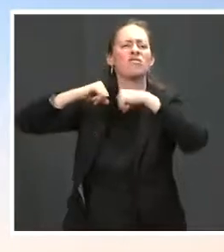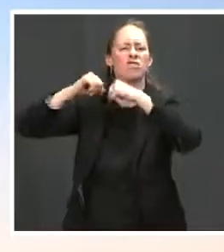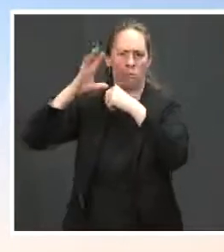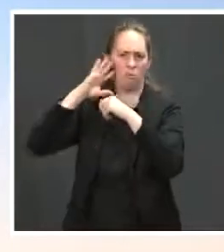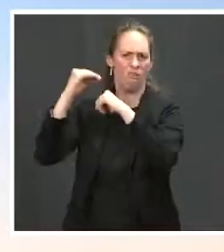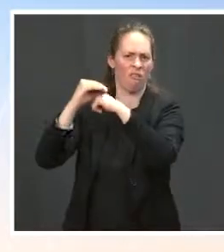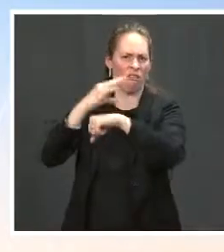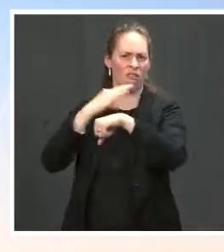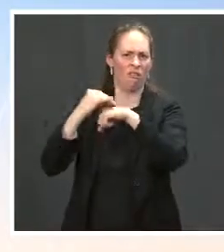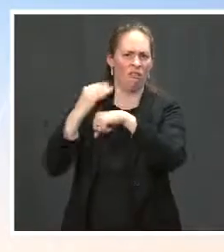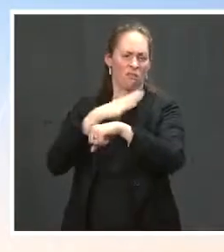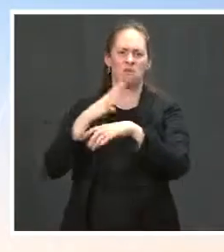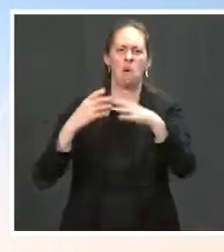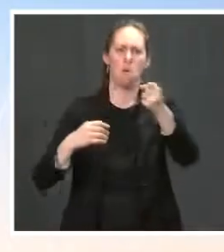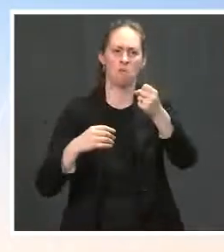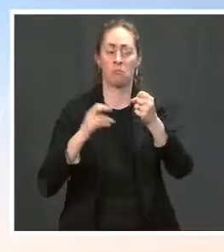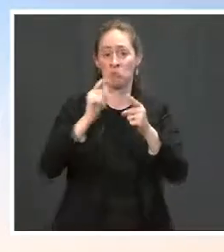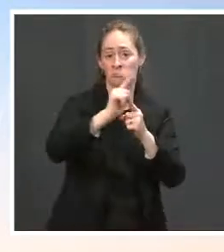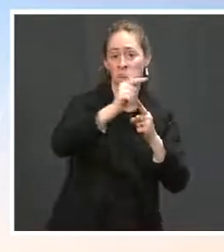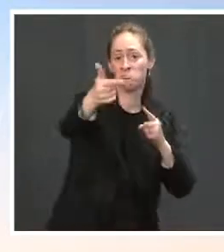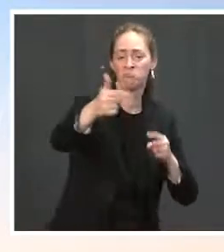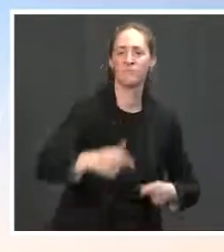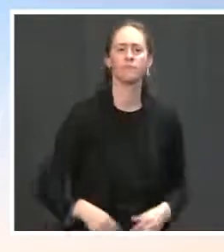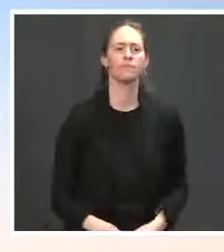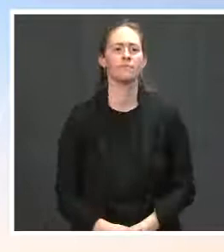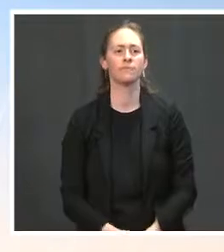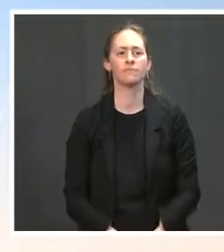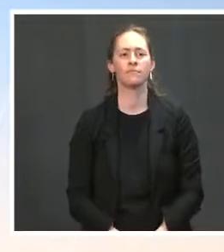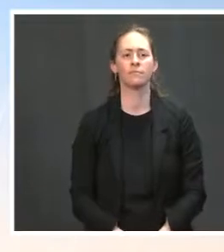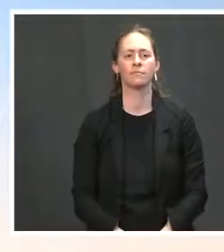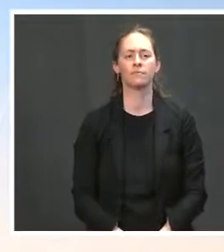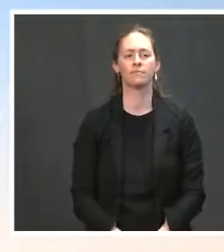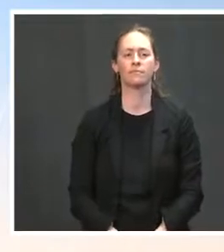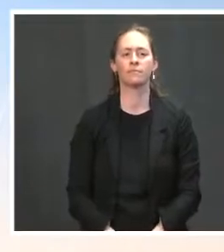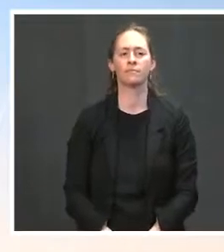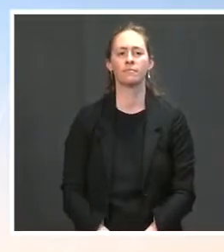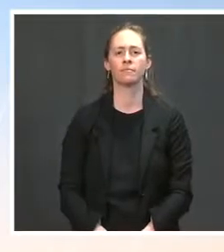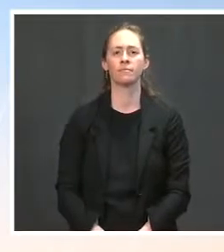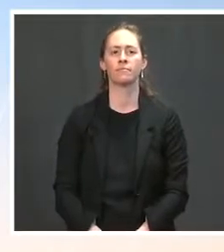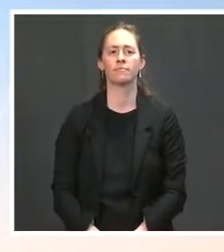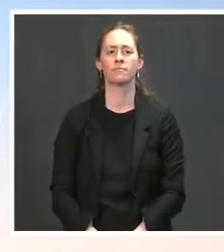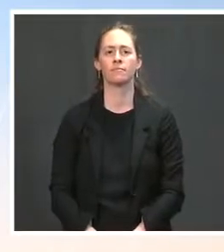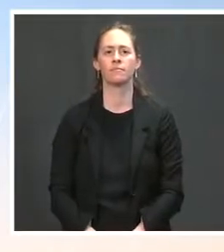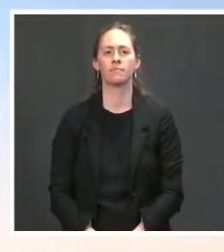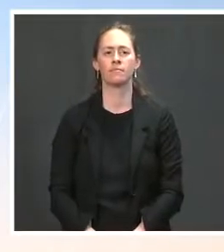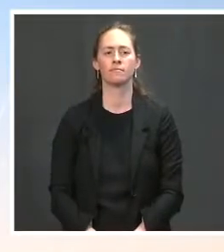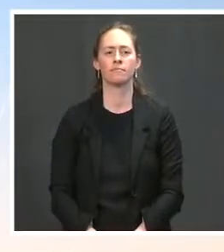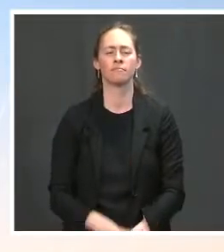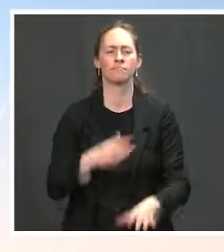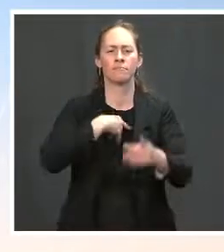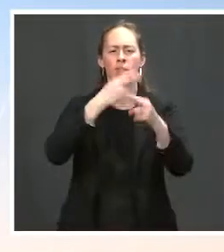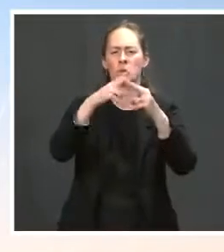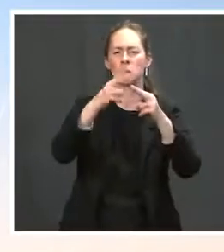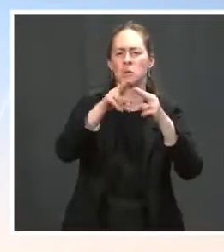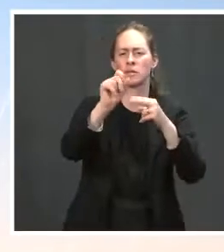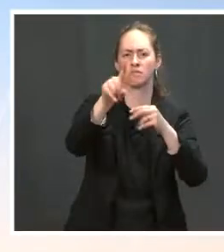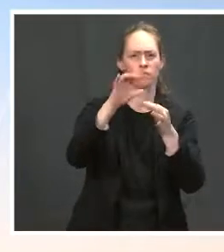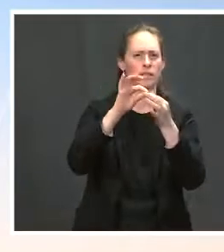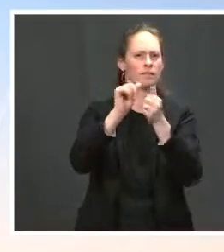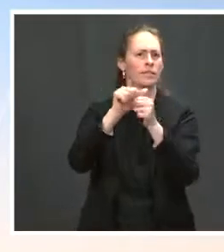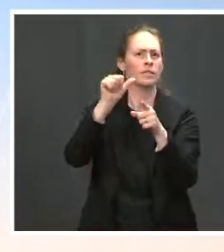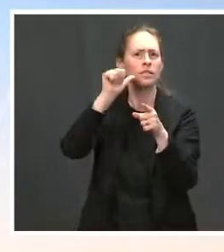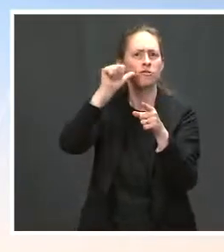to the everybody. Go ahead. Thank you, Jen. A quick follow-up question on something you were asked yesterday, and then a second somewhat related question. Okay.